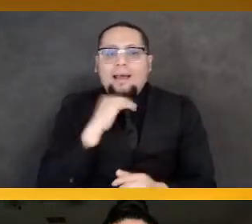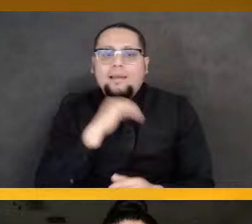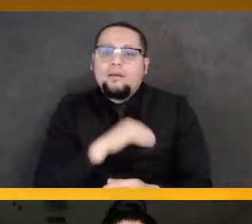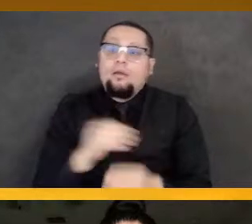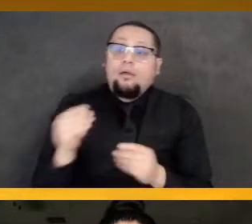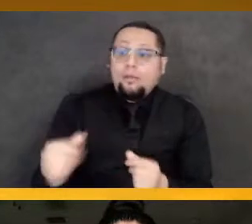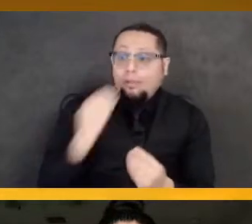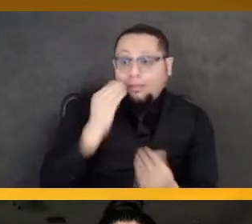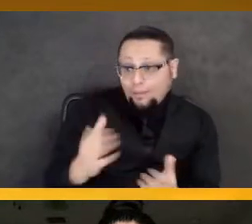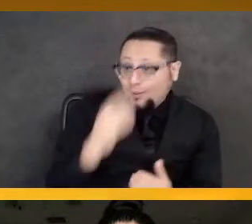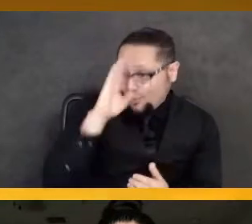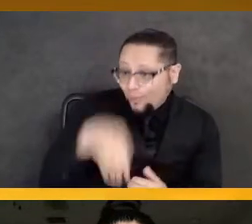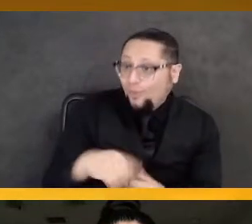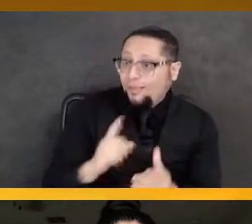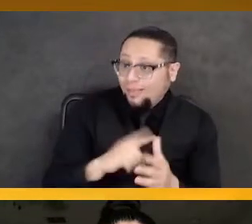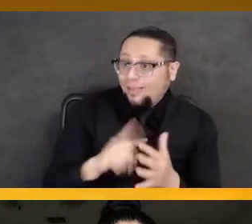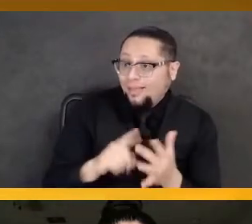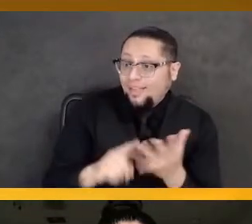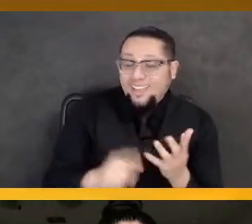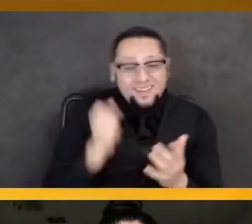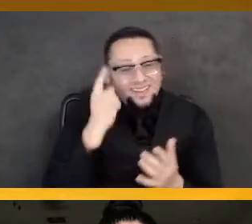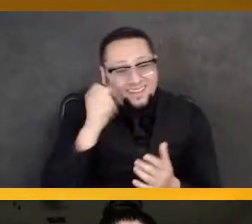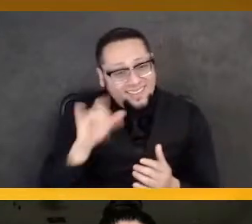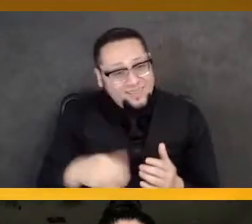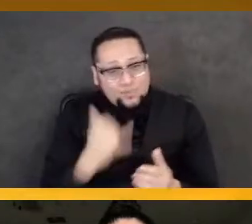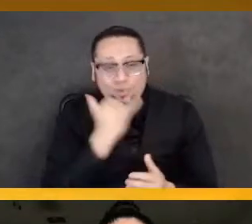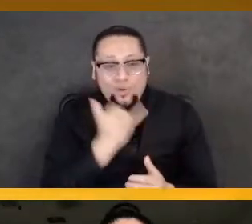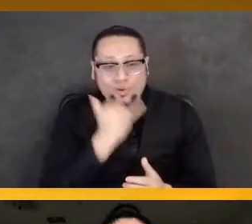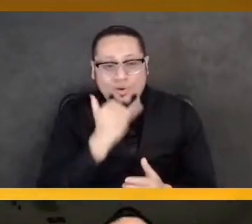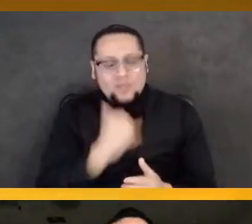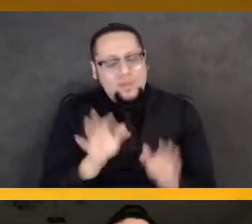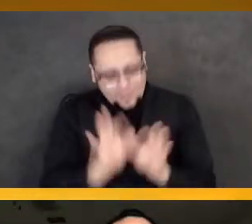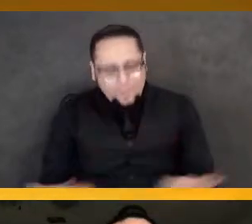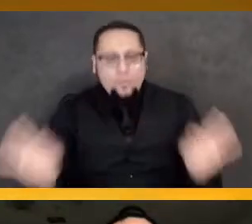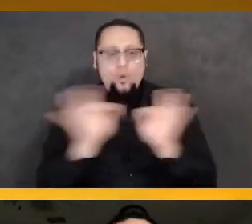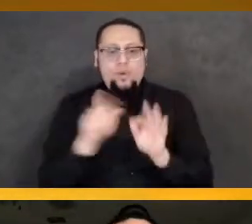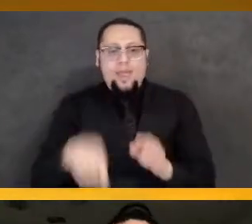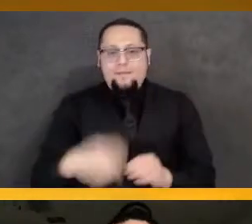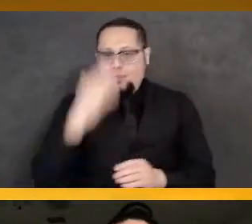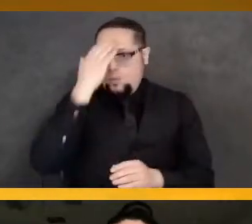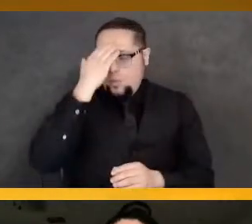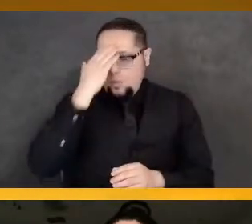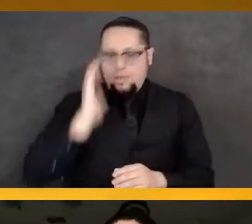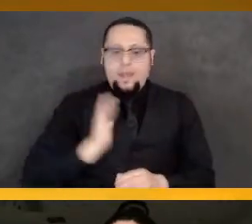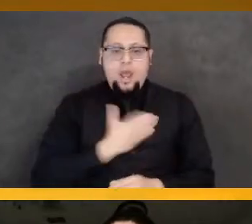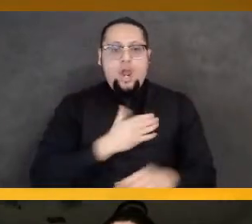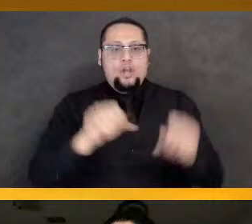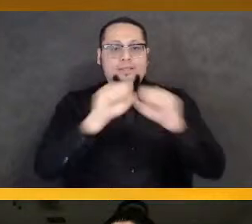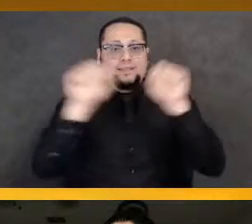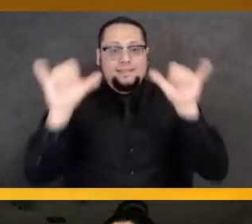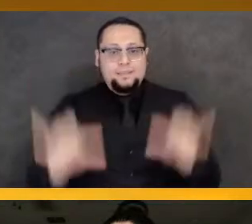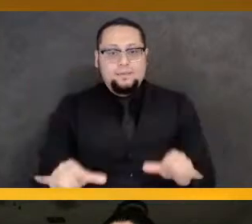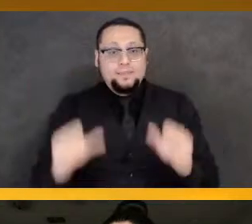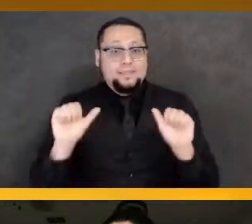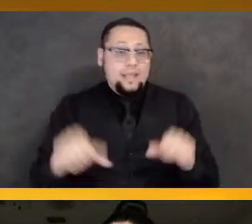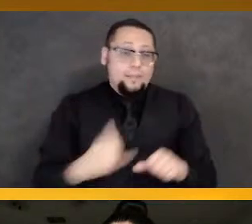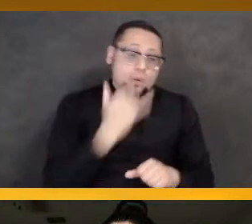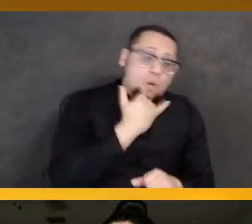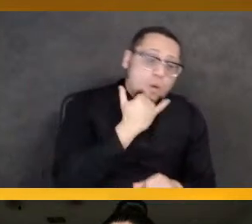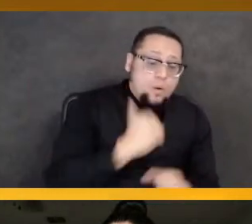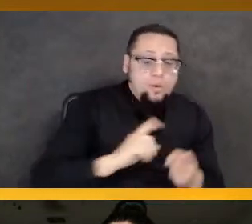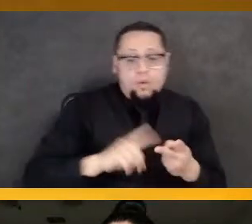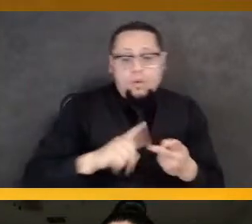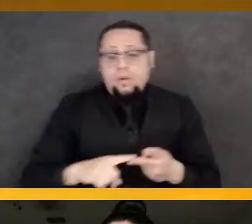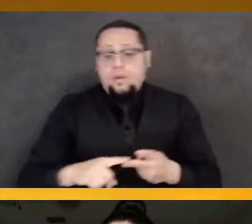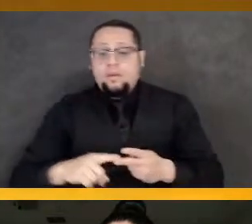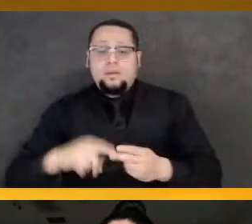So, I think we got to continue to hold our systems accountable, our school systems, and our local government in terms of how